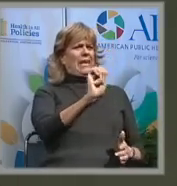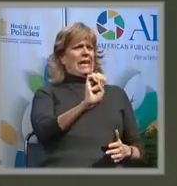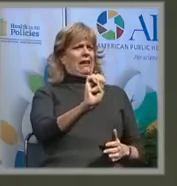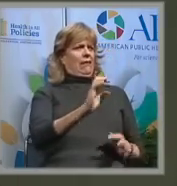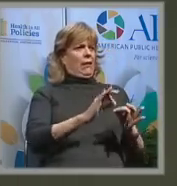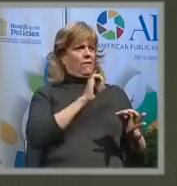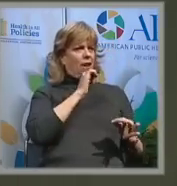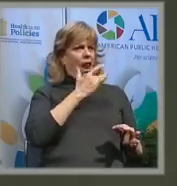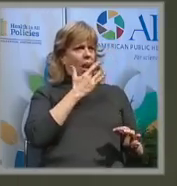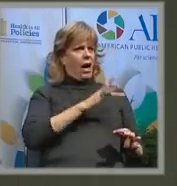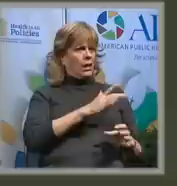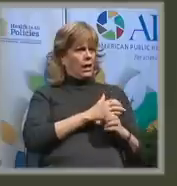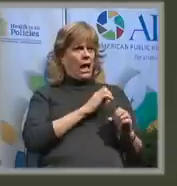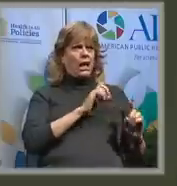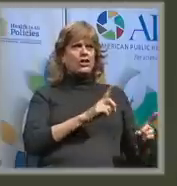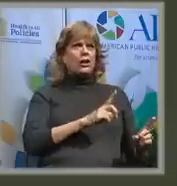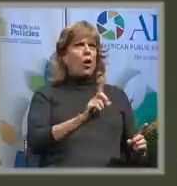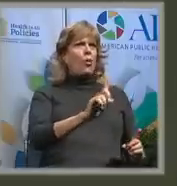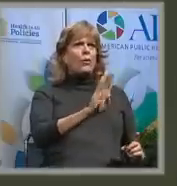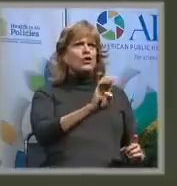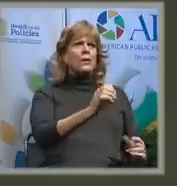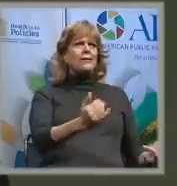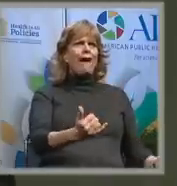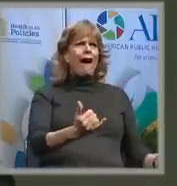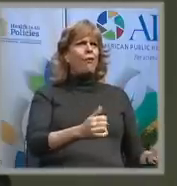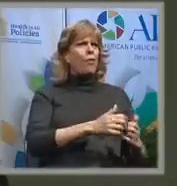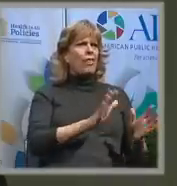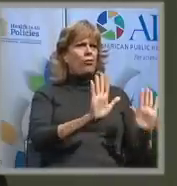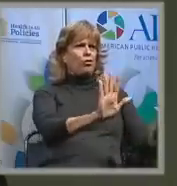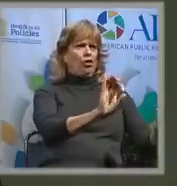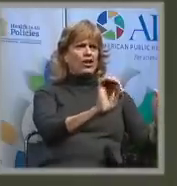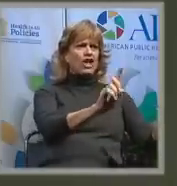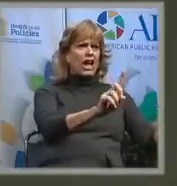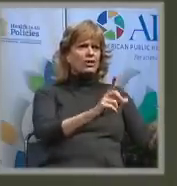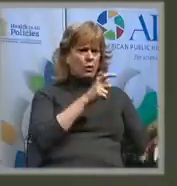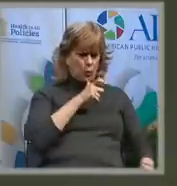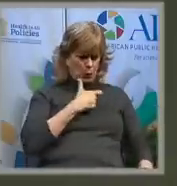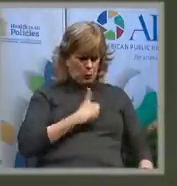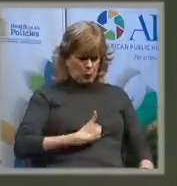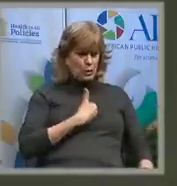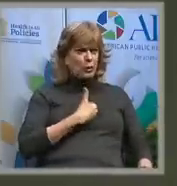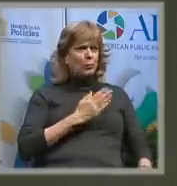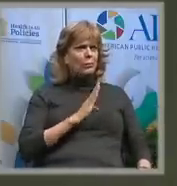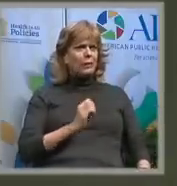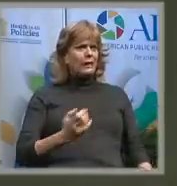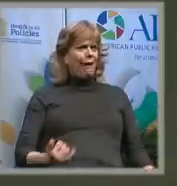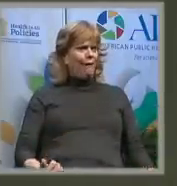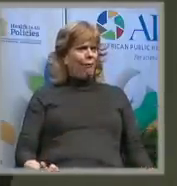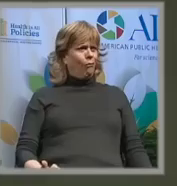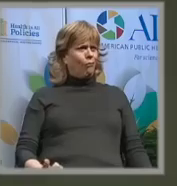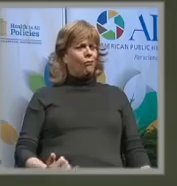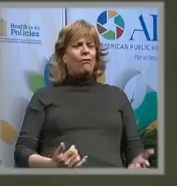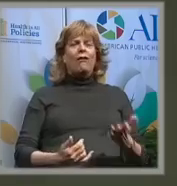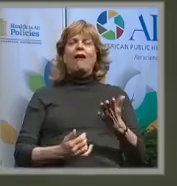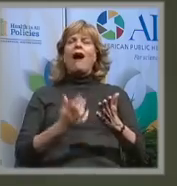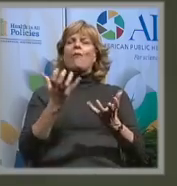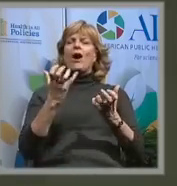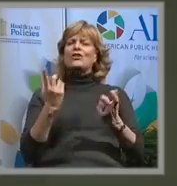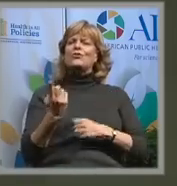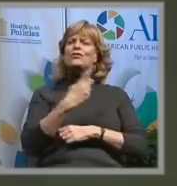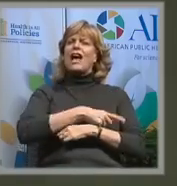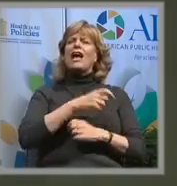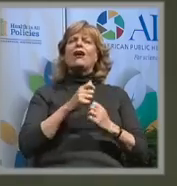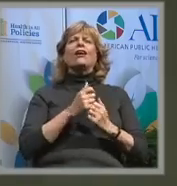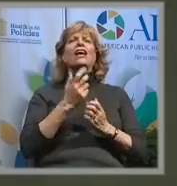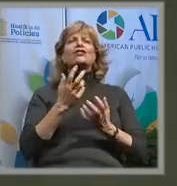fortunate to get that education? Where would you be and who would you be? And so I want you today, as you go around with